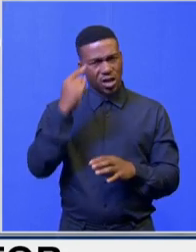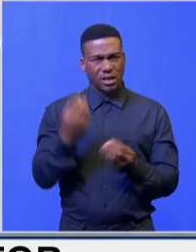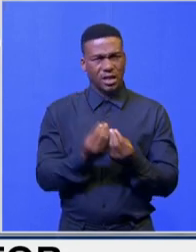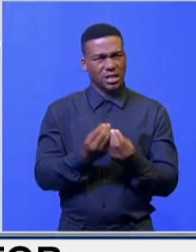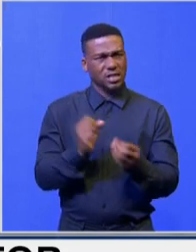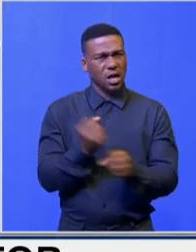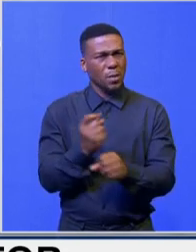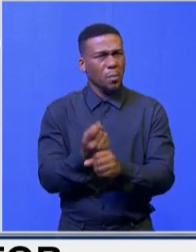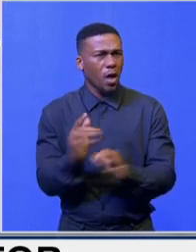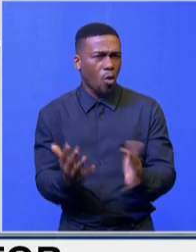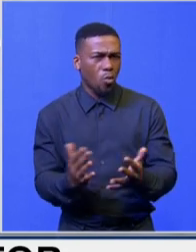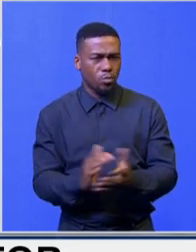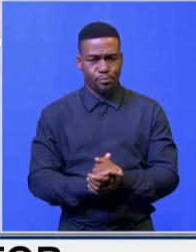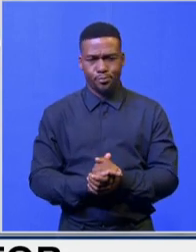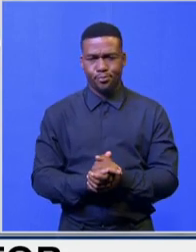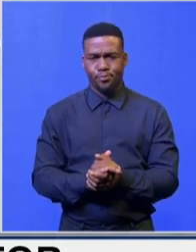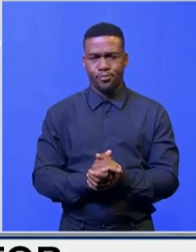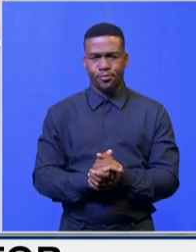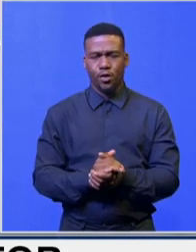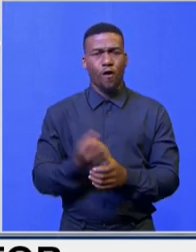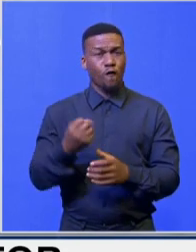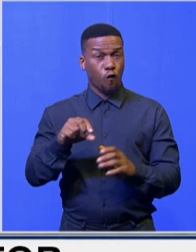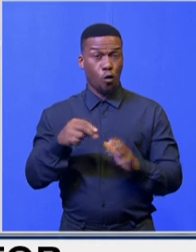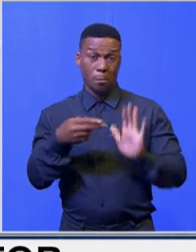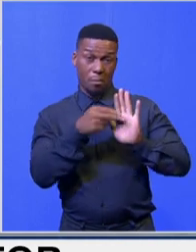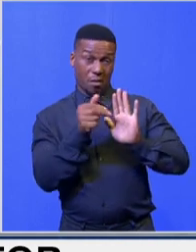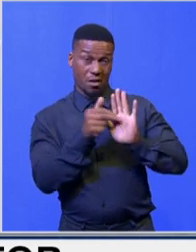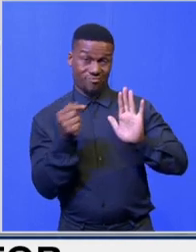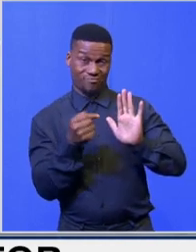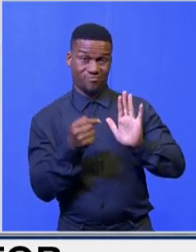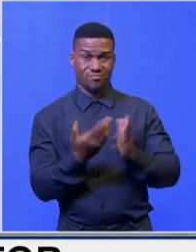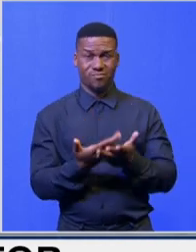at the Democratic Alliance? For the brand particularly?